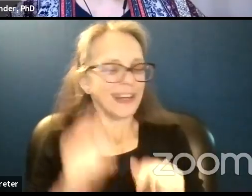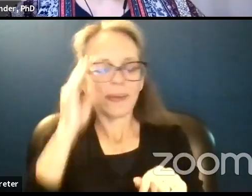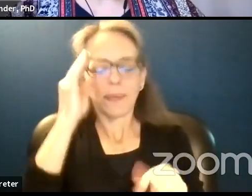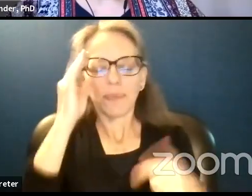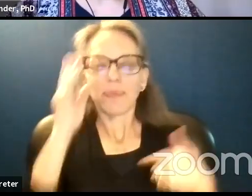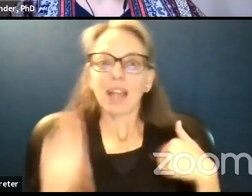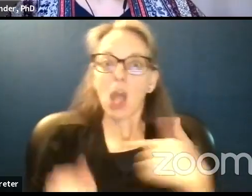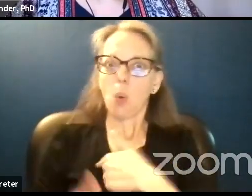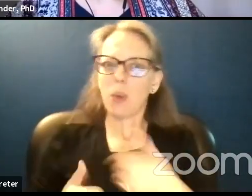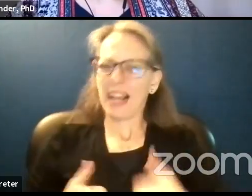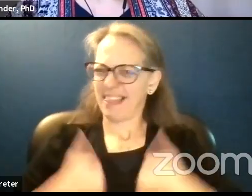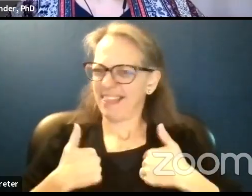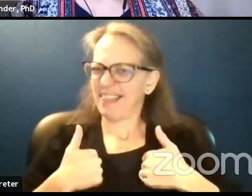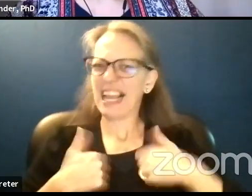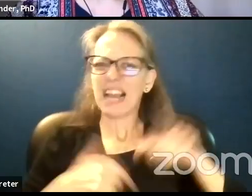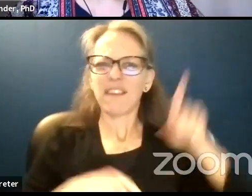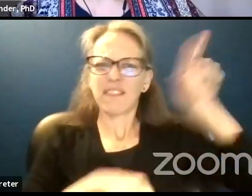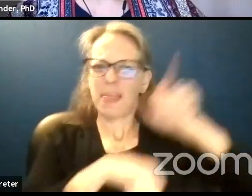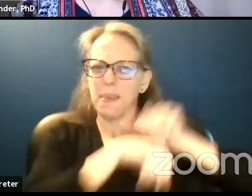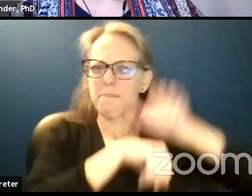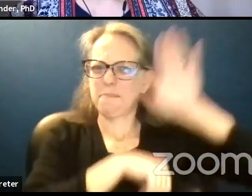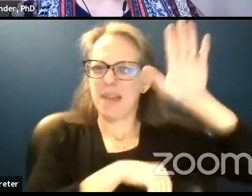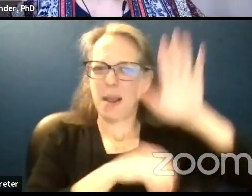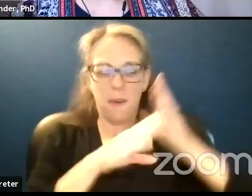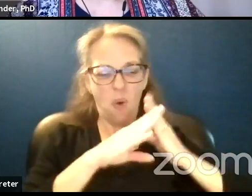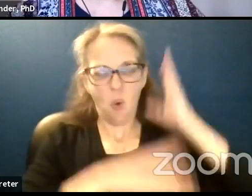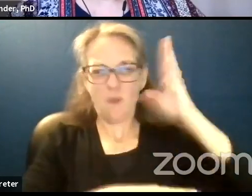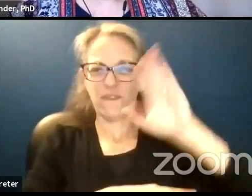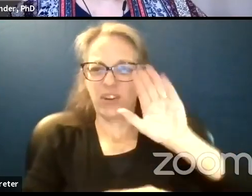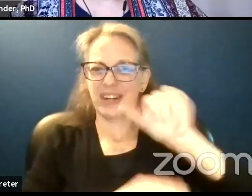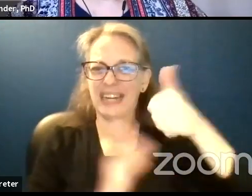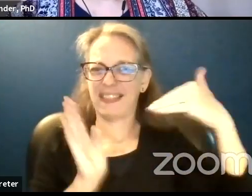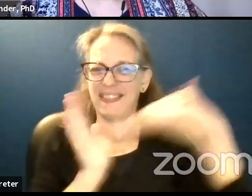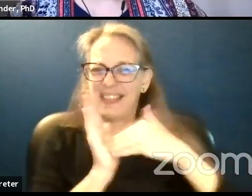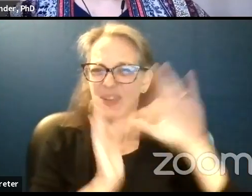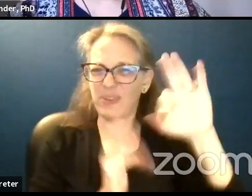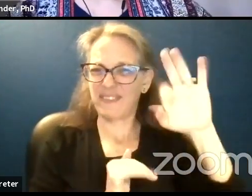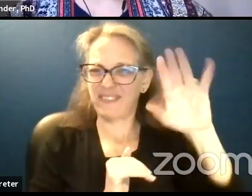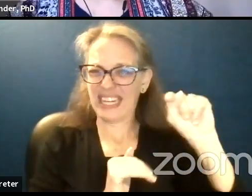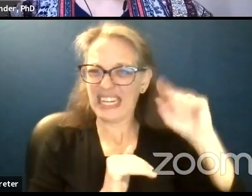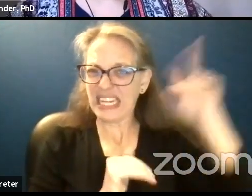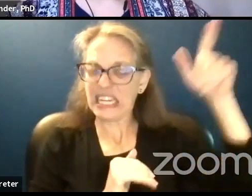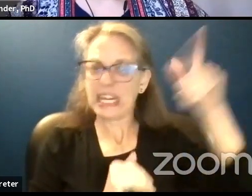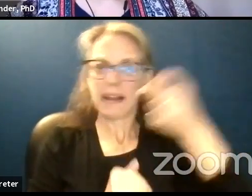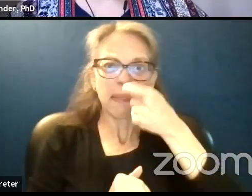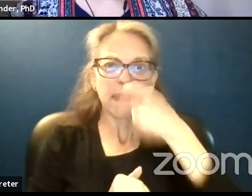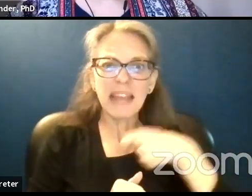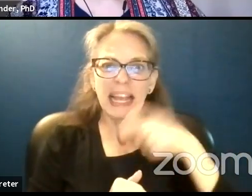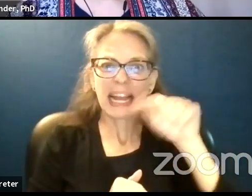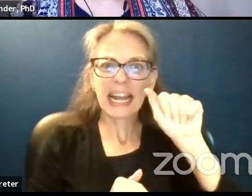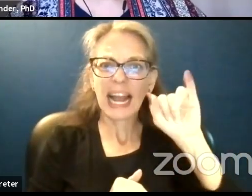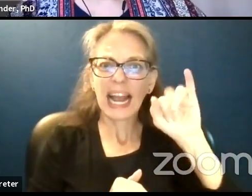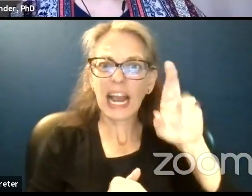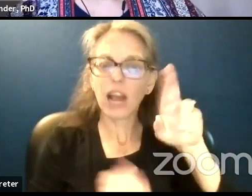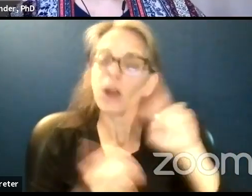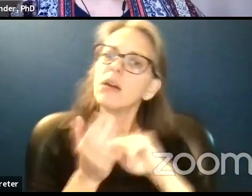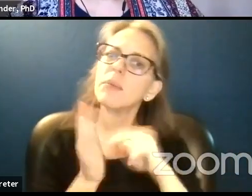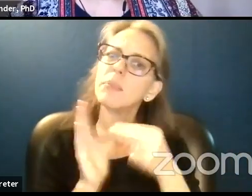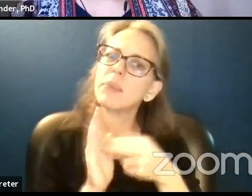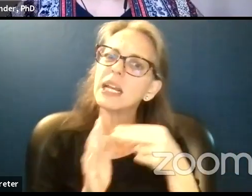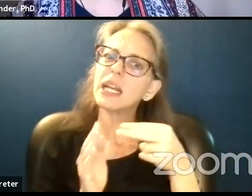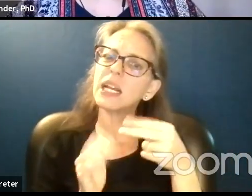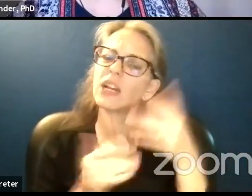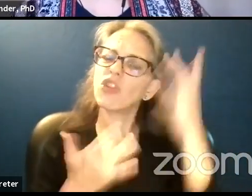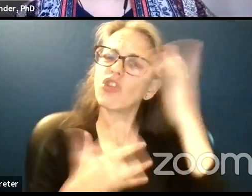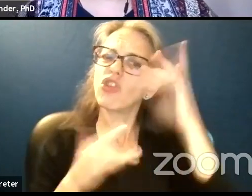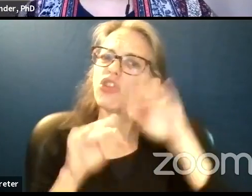live high up in the mountains, over 10,000 feet. Does the thin air make the germs not fly as easy?